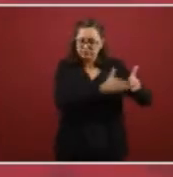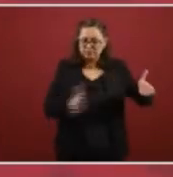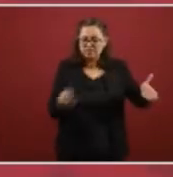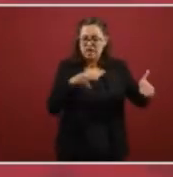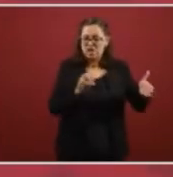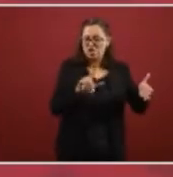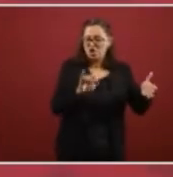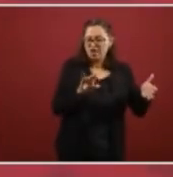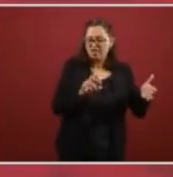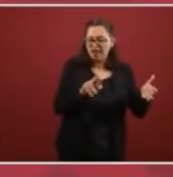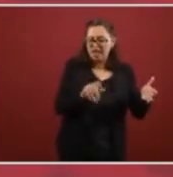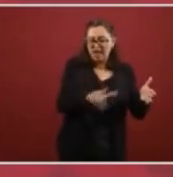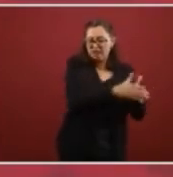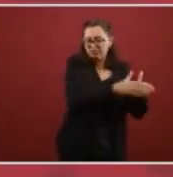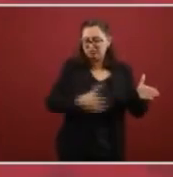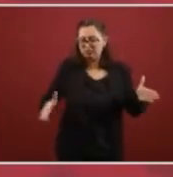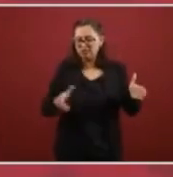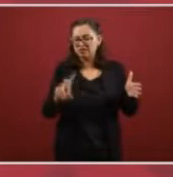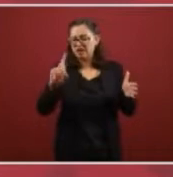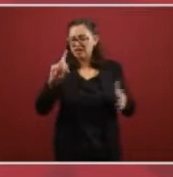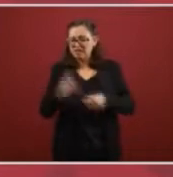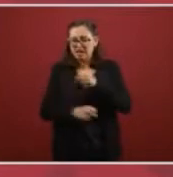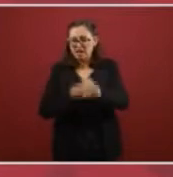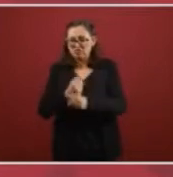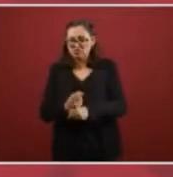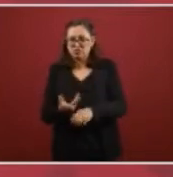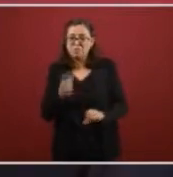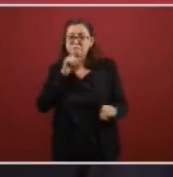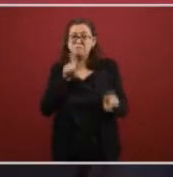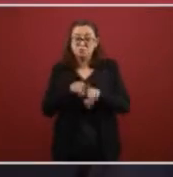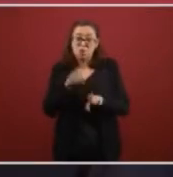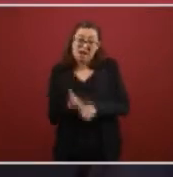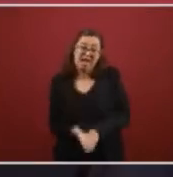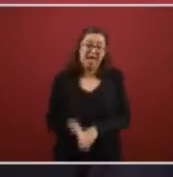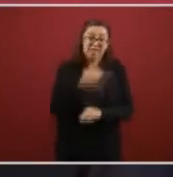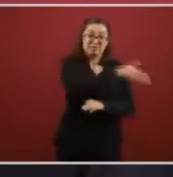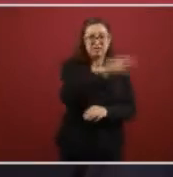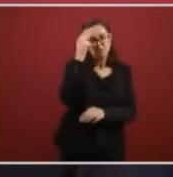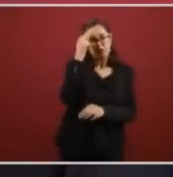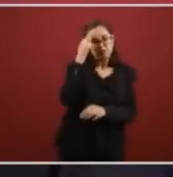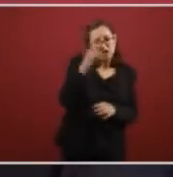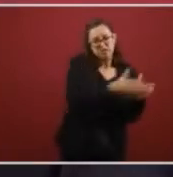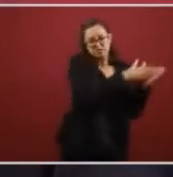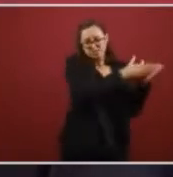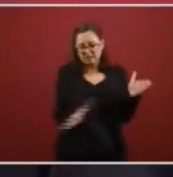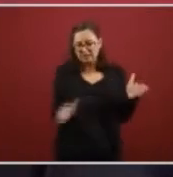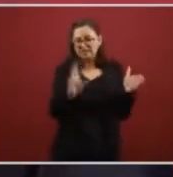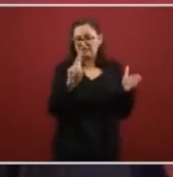That is neoliberalism, like porfirismo.